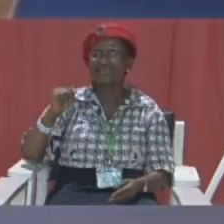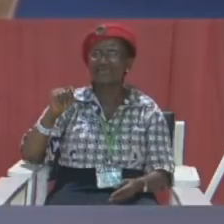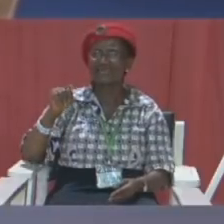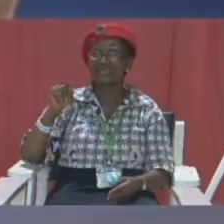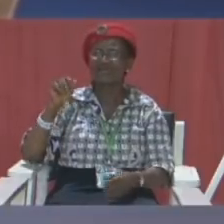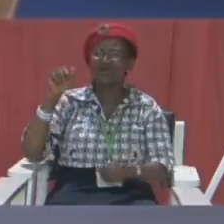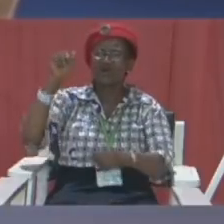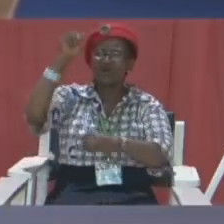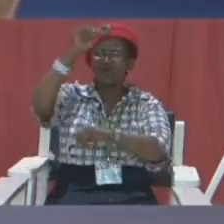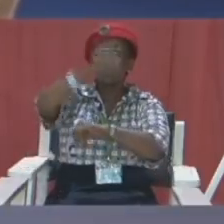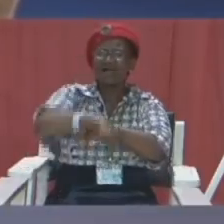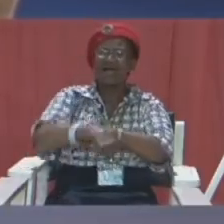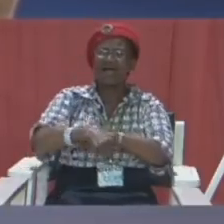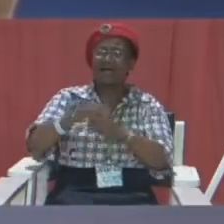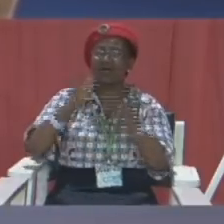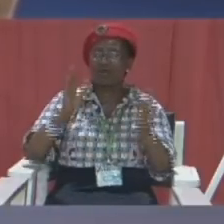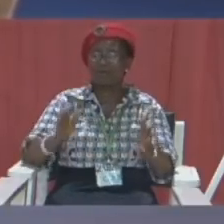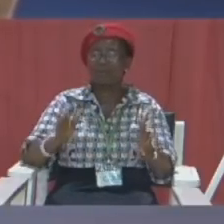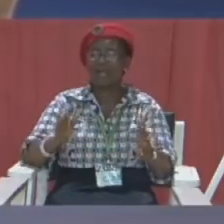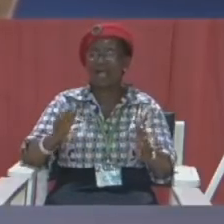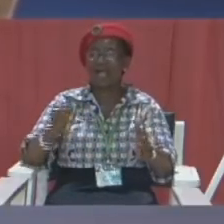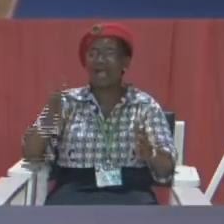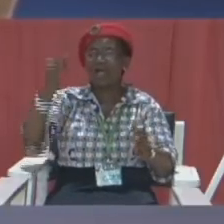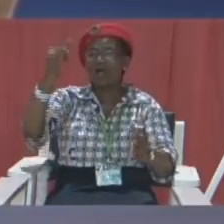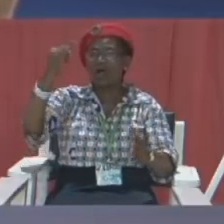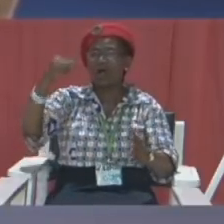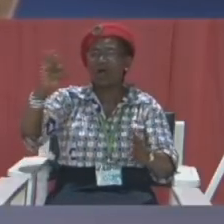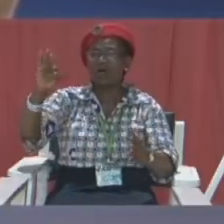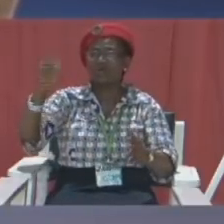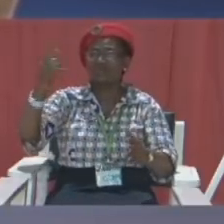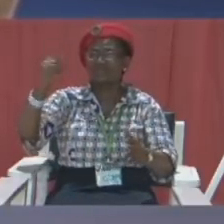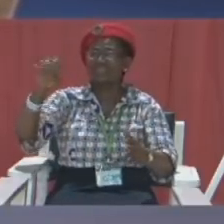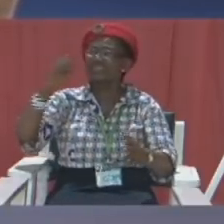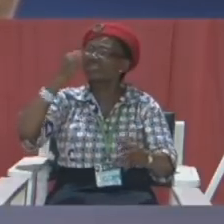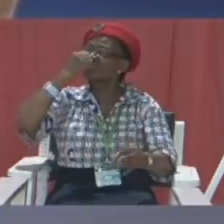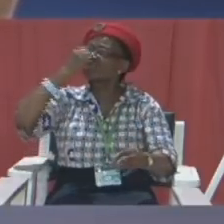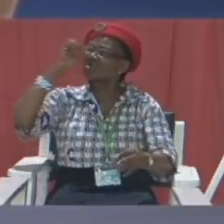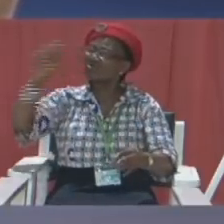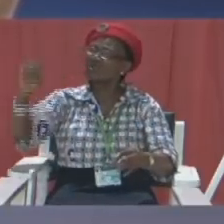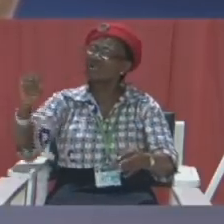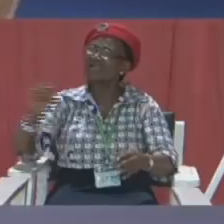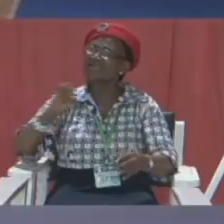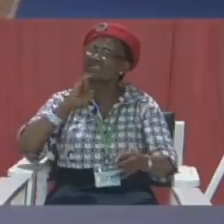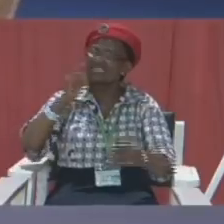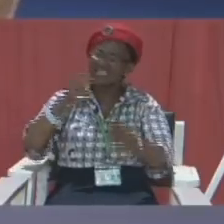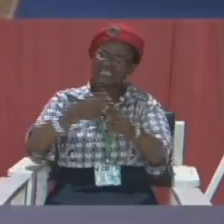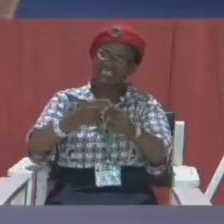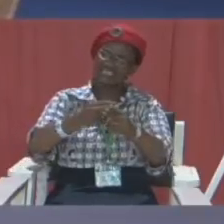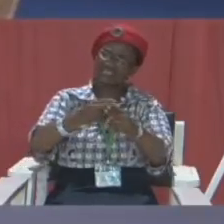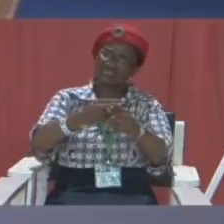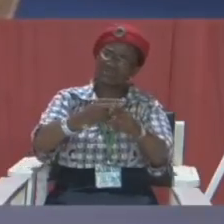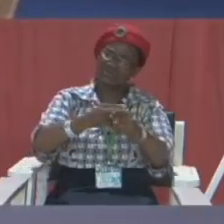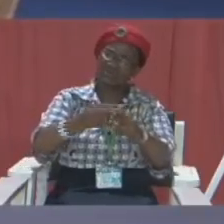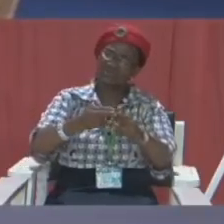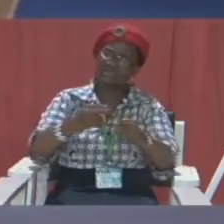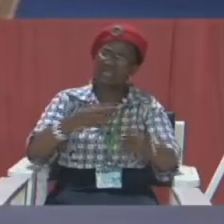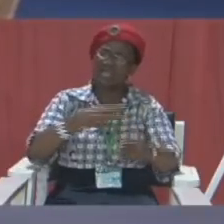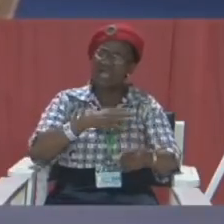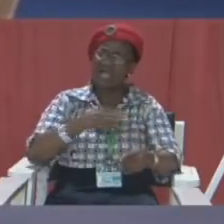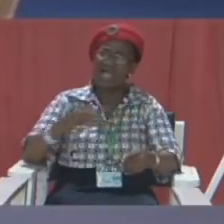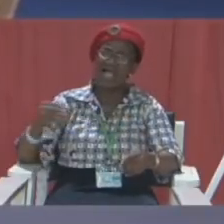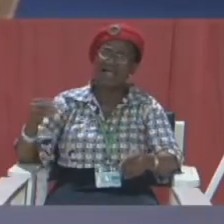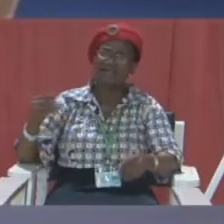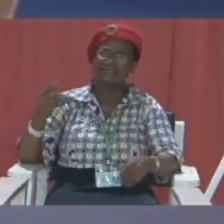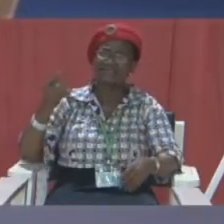pe orin ayo awon eniyan buburu o kukuru ni. And the joy of the hypocrite is for a